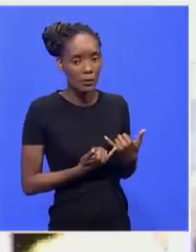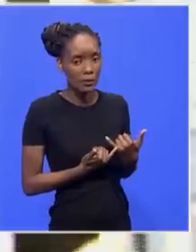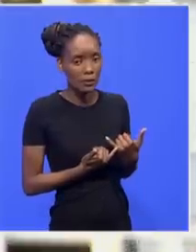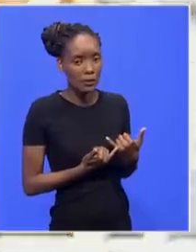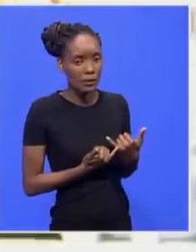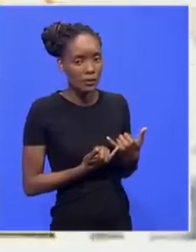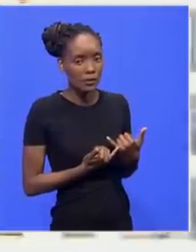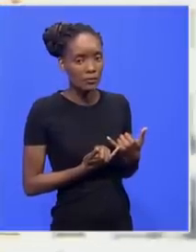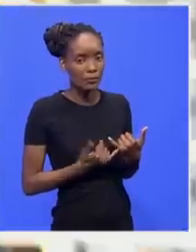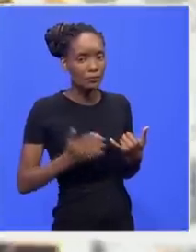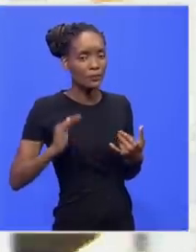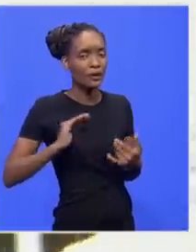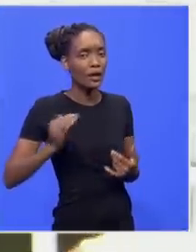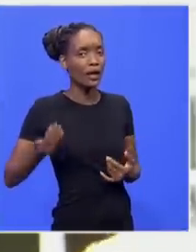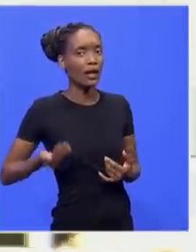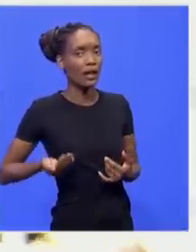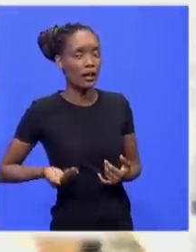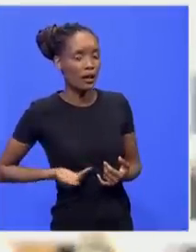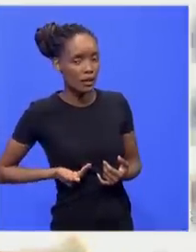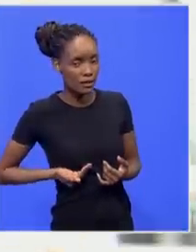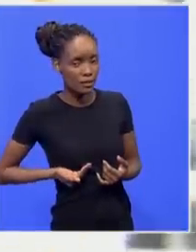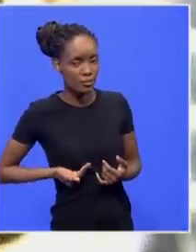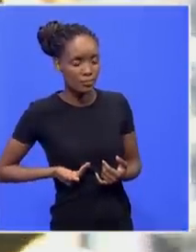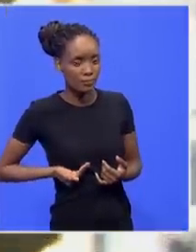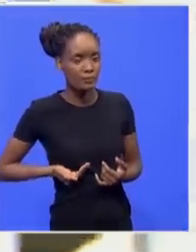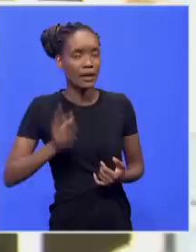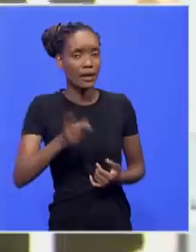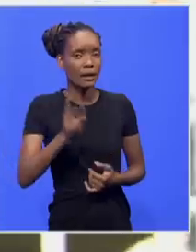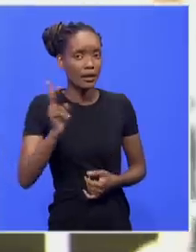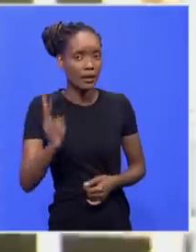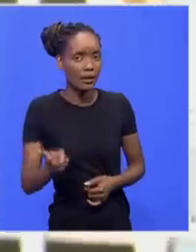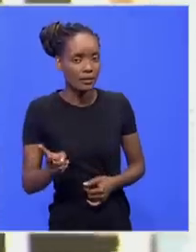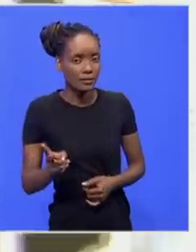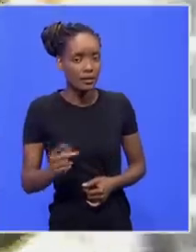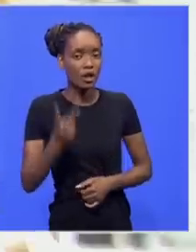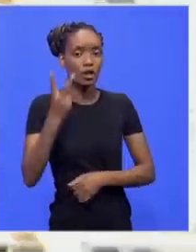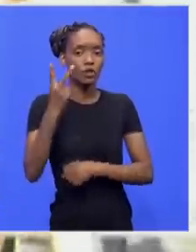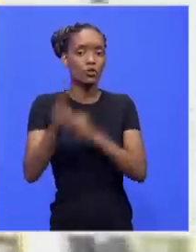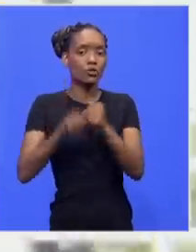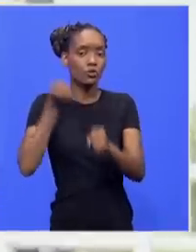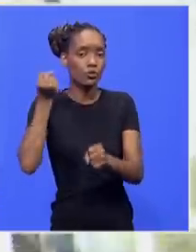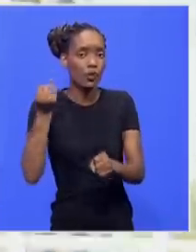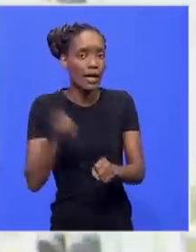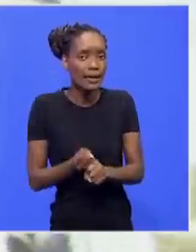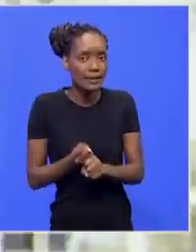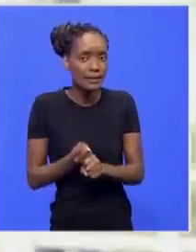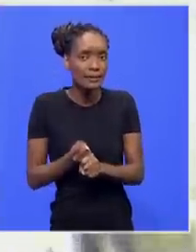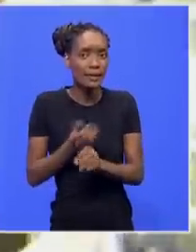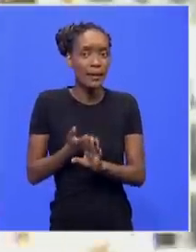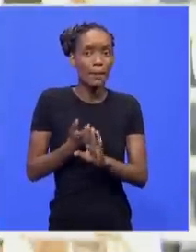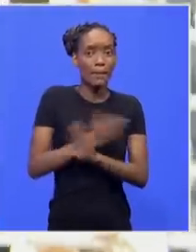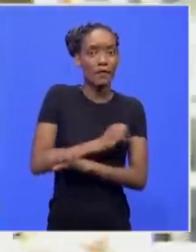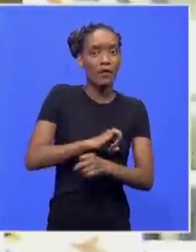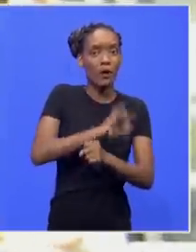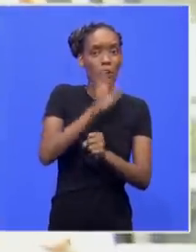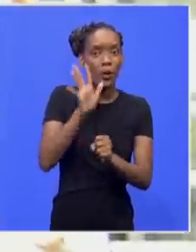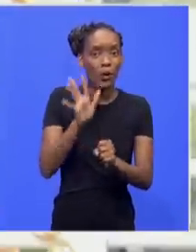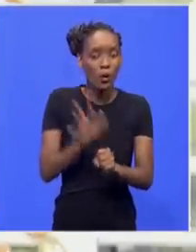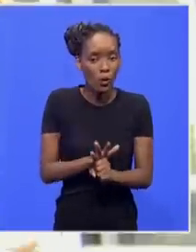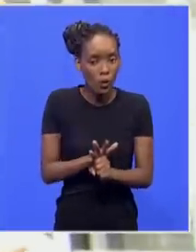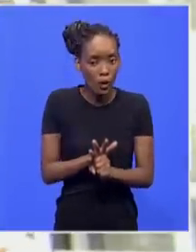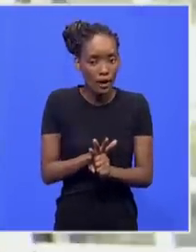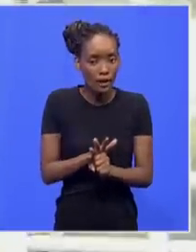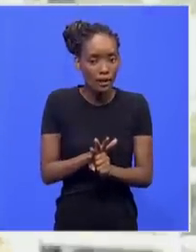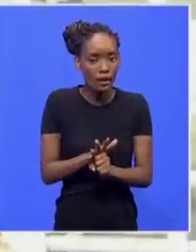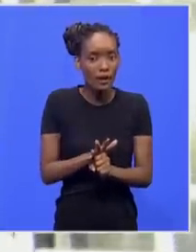lady again. I'm a go Nilok again. 2 years before Corona, I'm a go Nilok